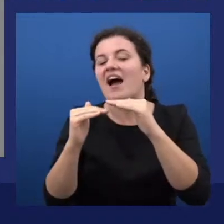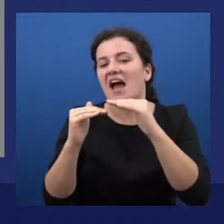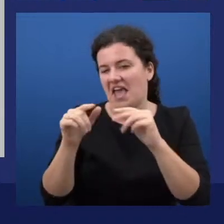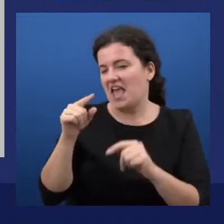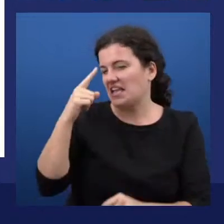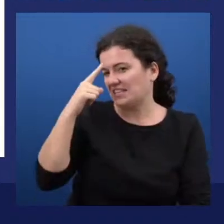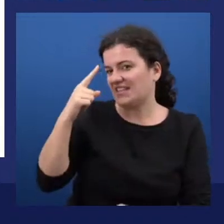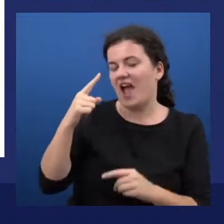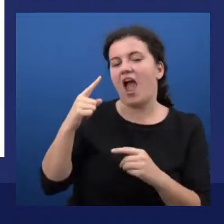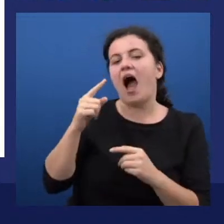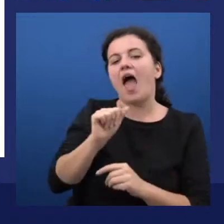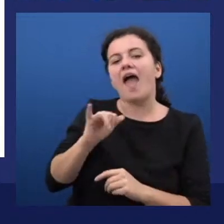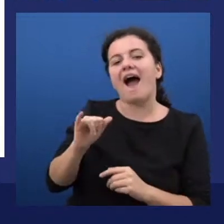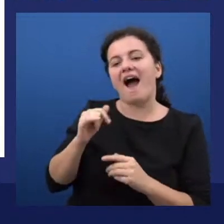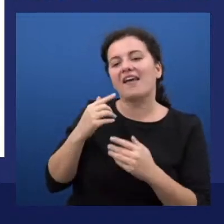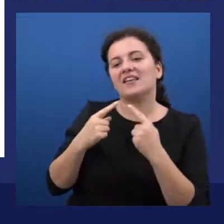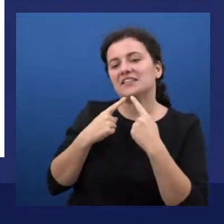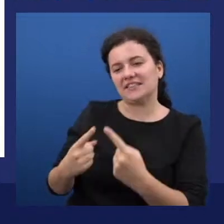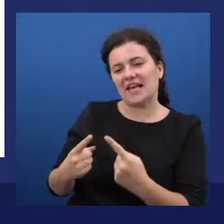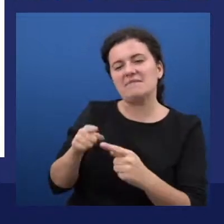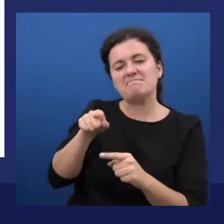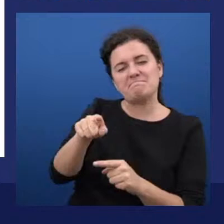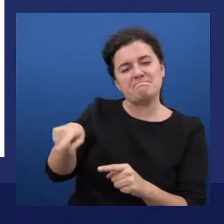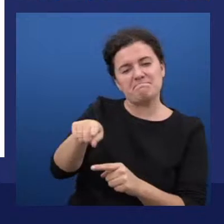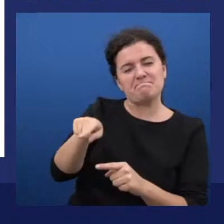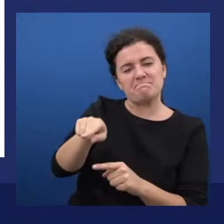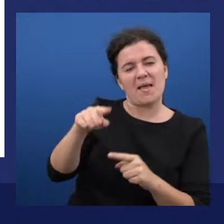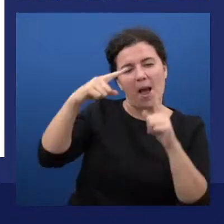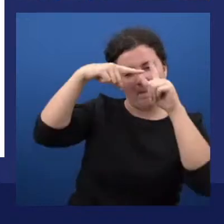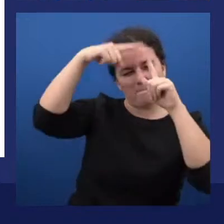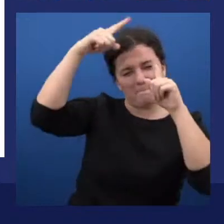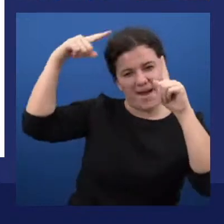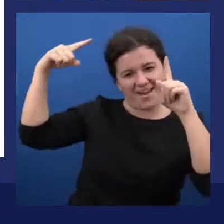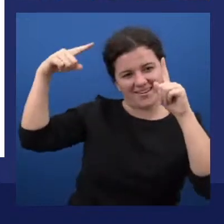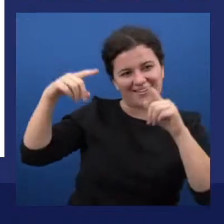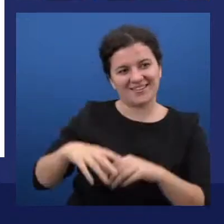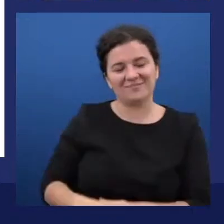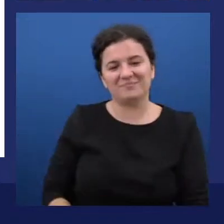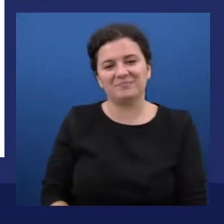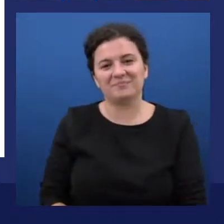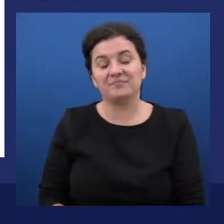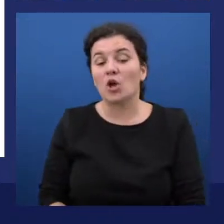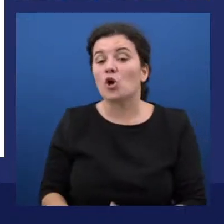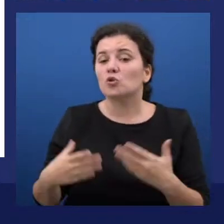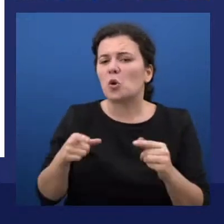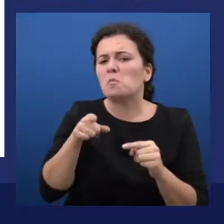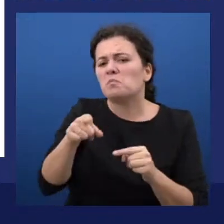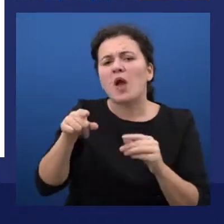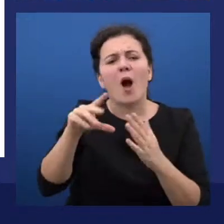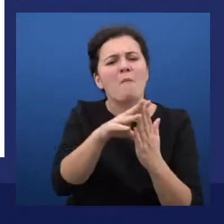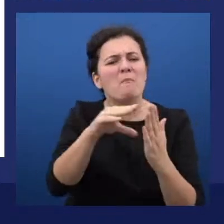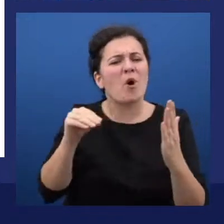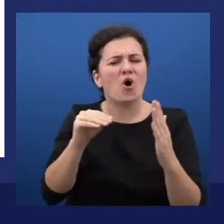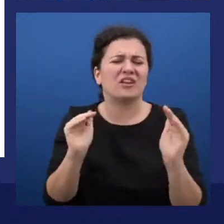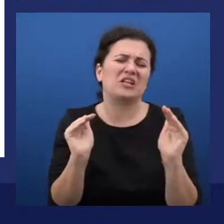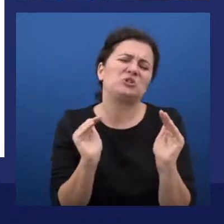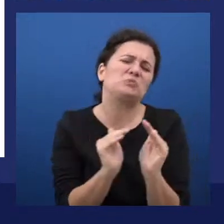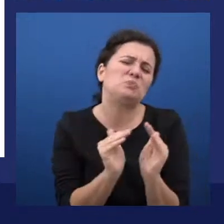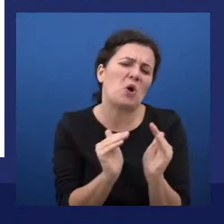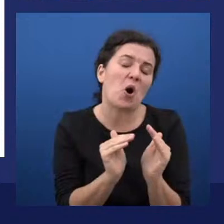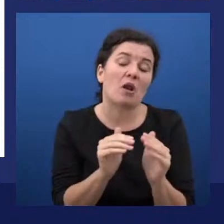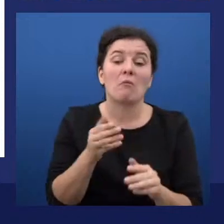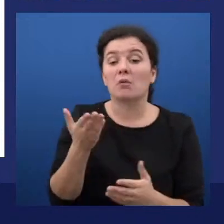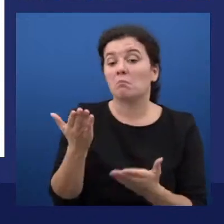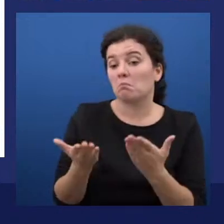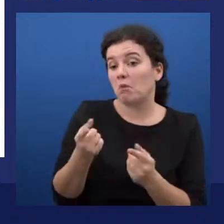now, of course, this is just a small model, and if you want to elaborate on it, you want to